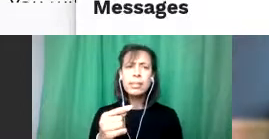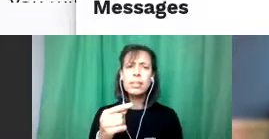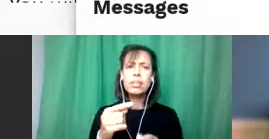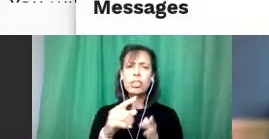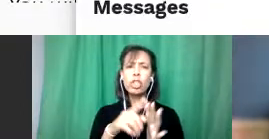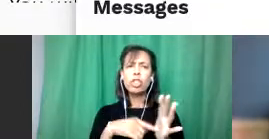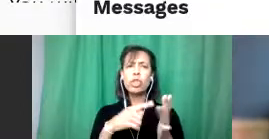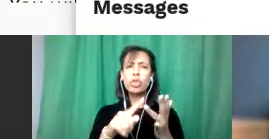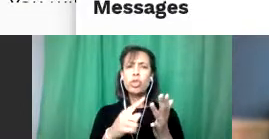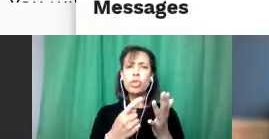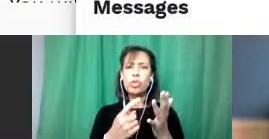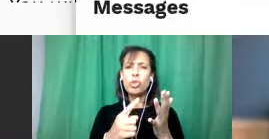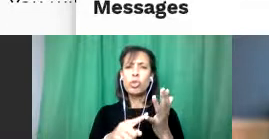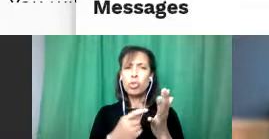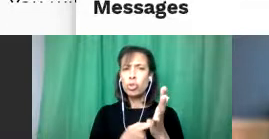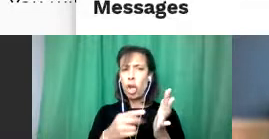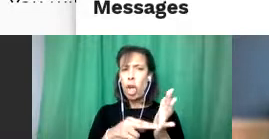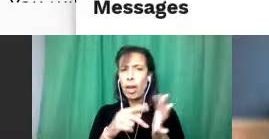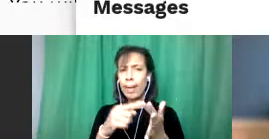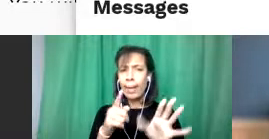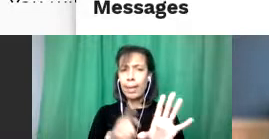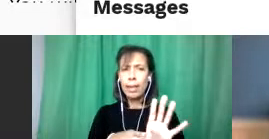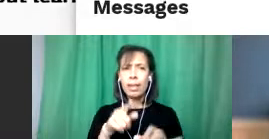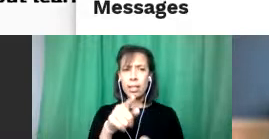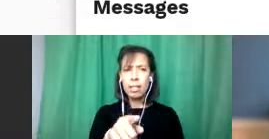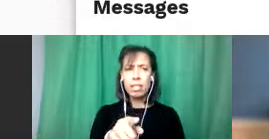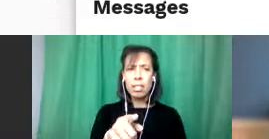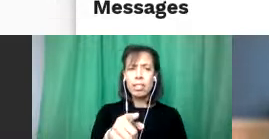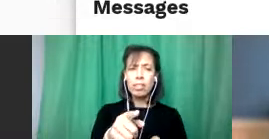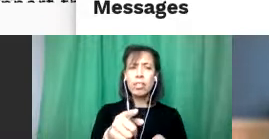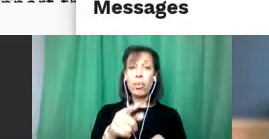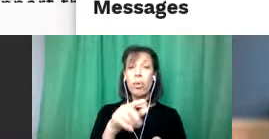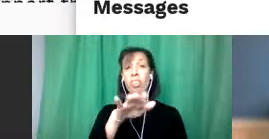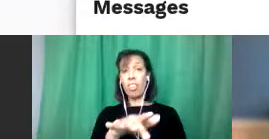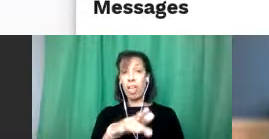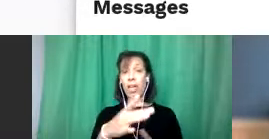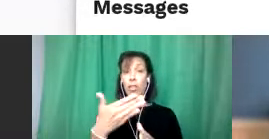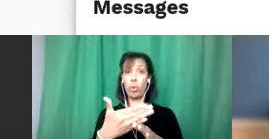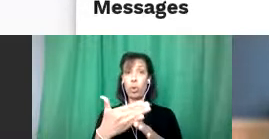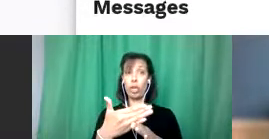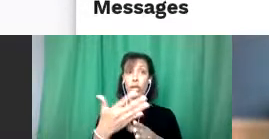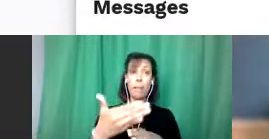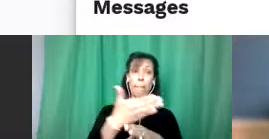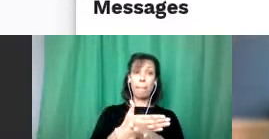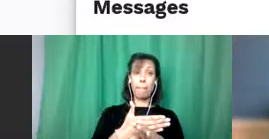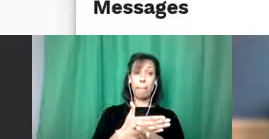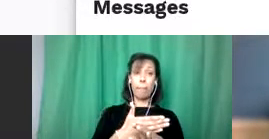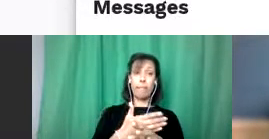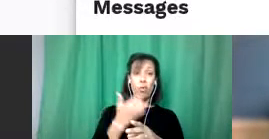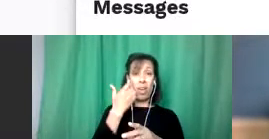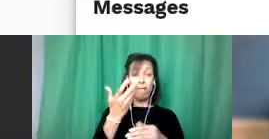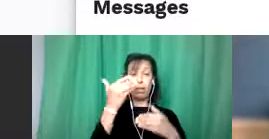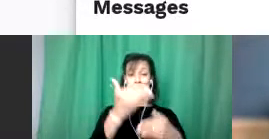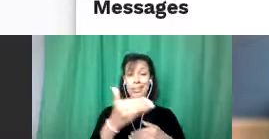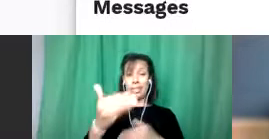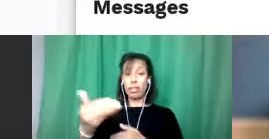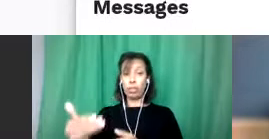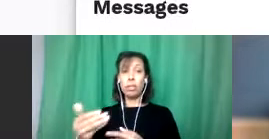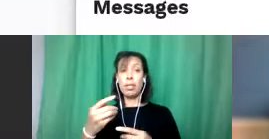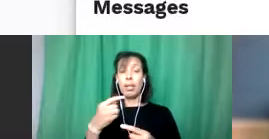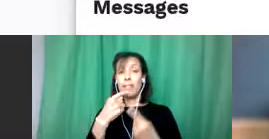for each week or each session will appear. So this week we're in week 1. I've stuck a